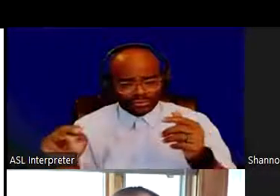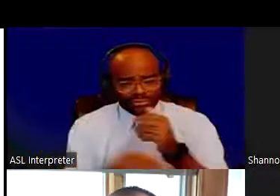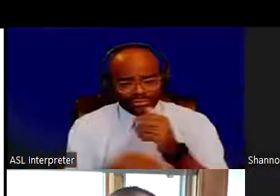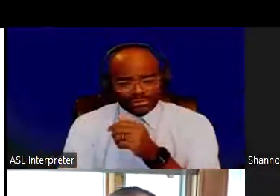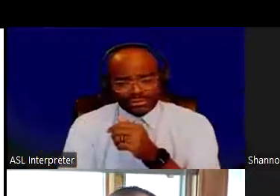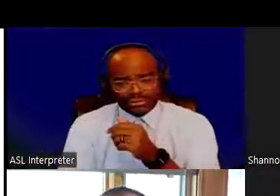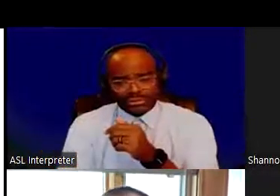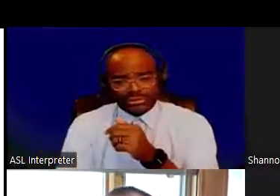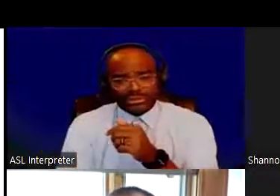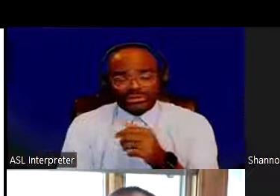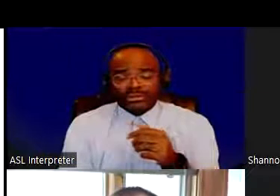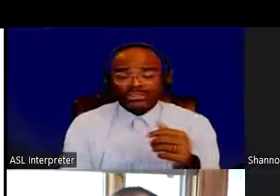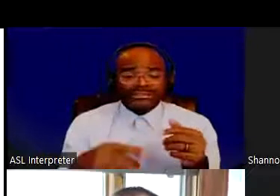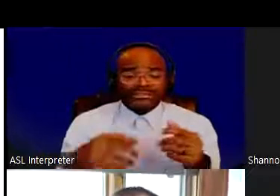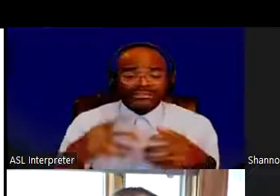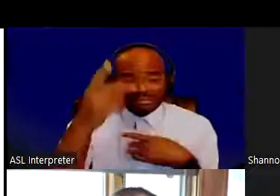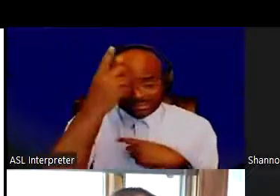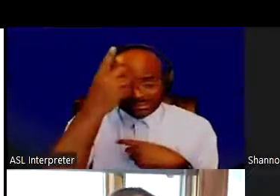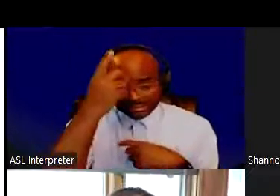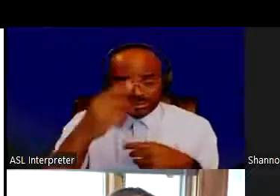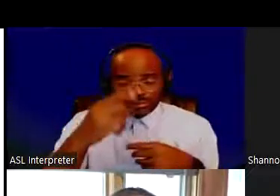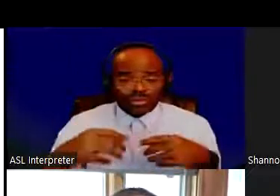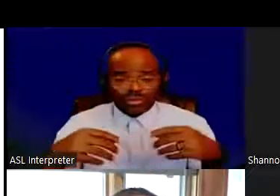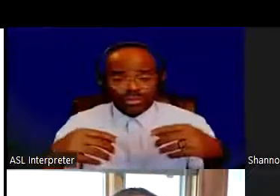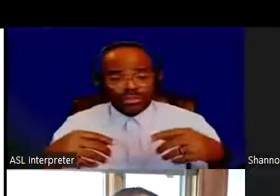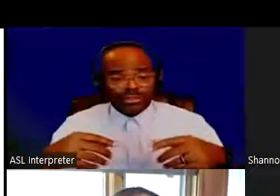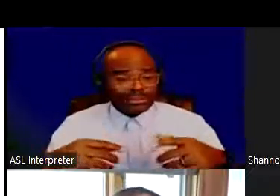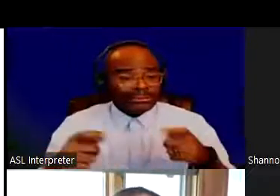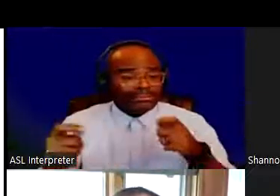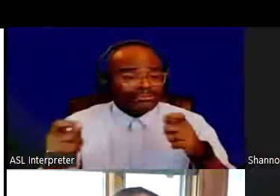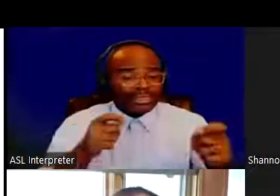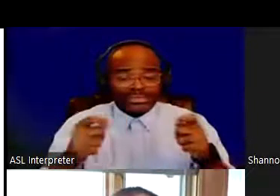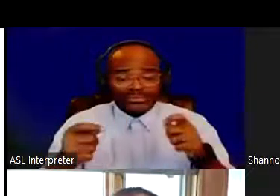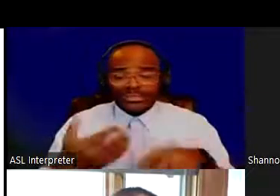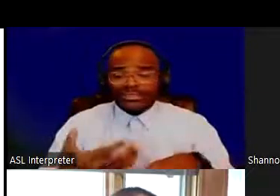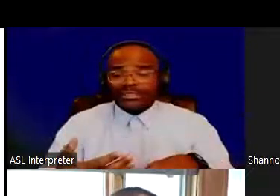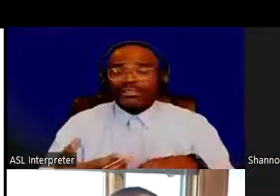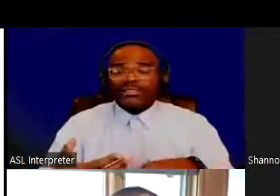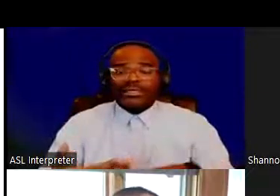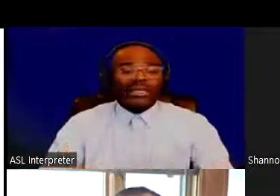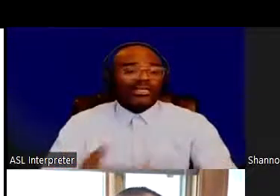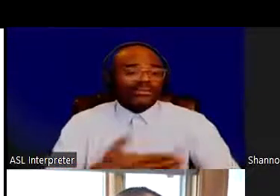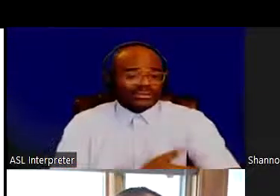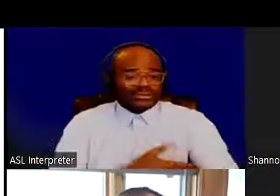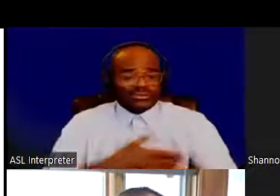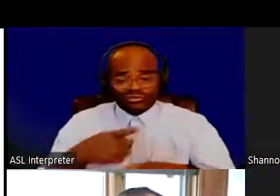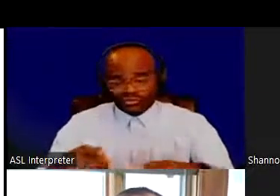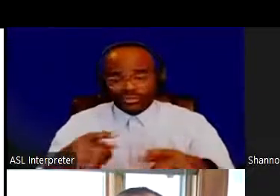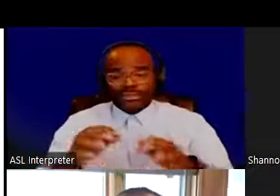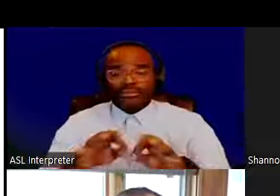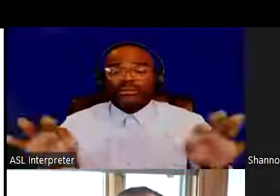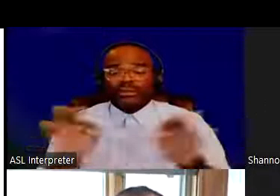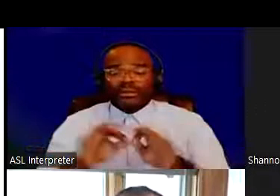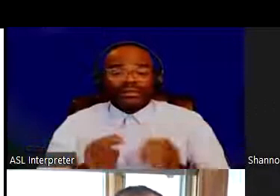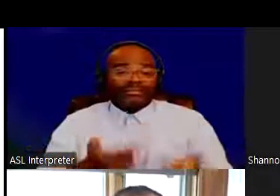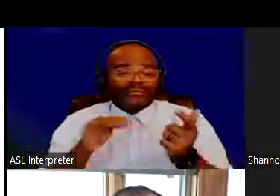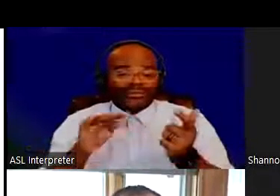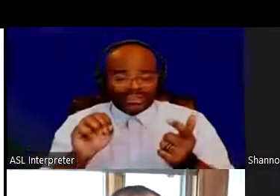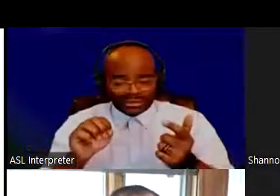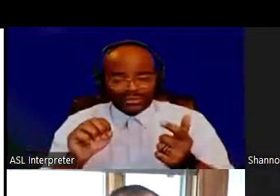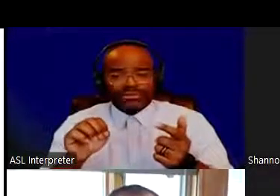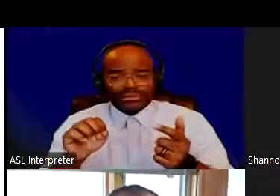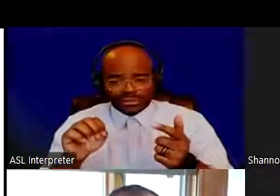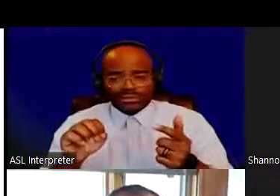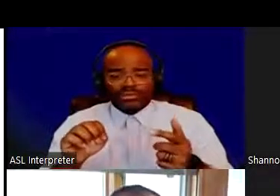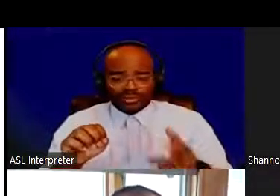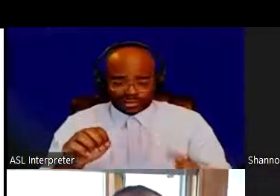Wildlife disease, human-wildlife conflict, managing and enhancing survival at critical life stages. They're getting very short shrift